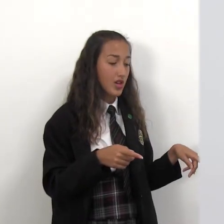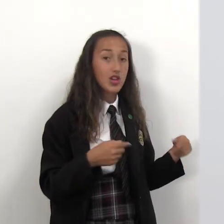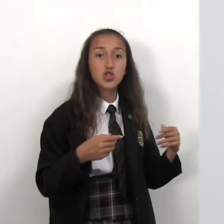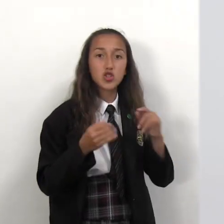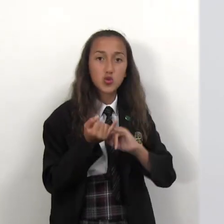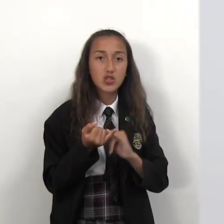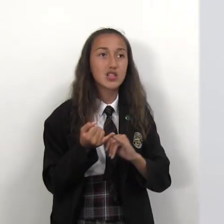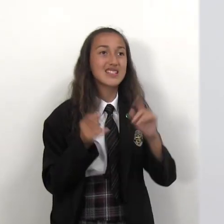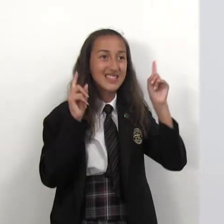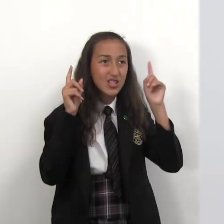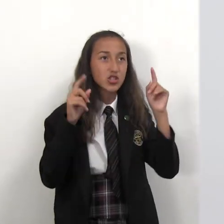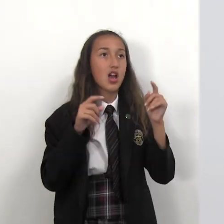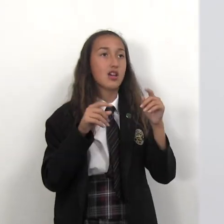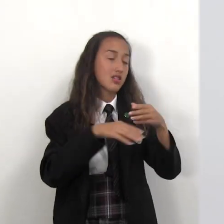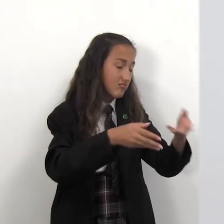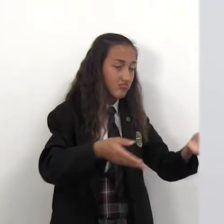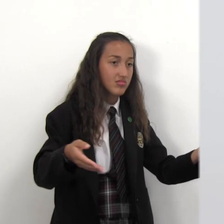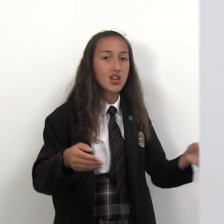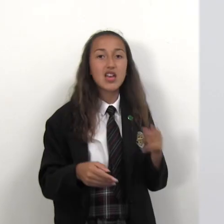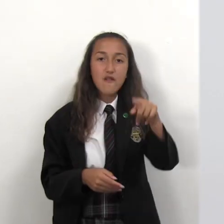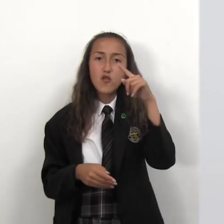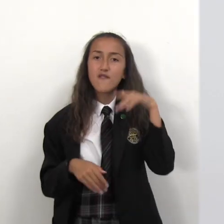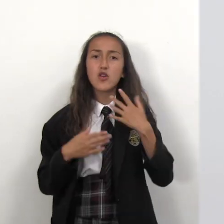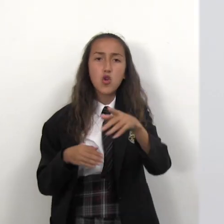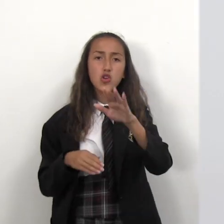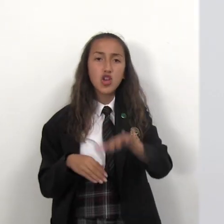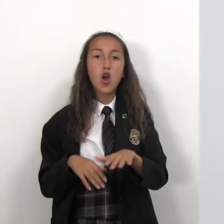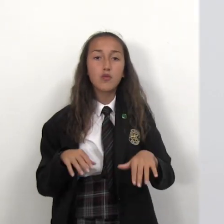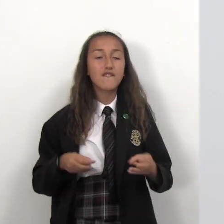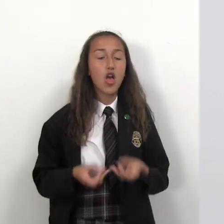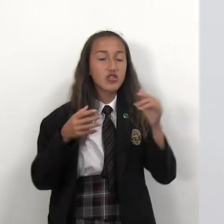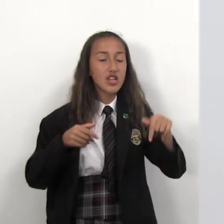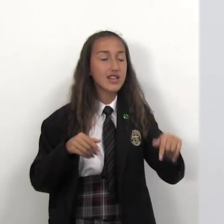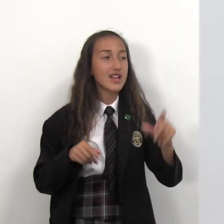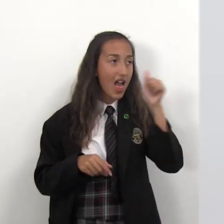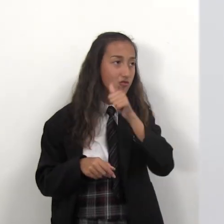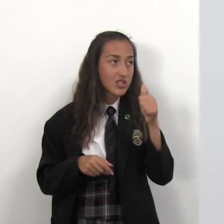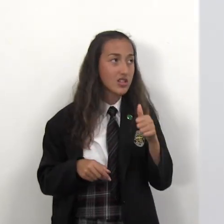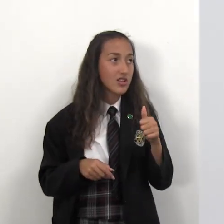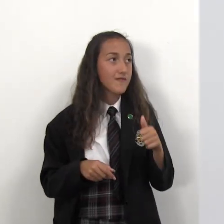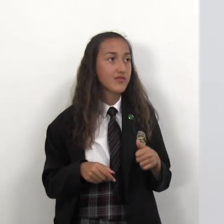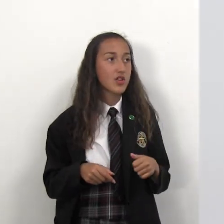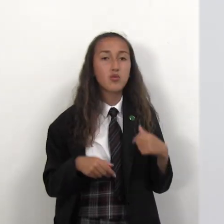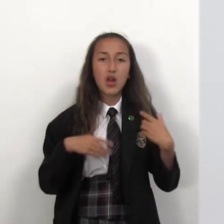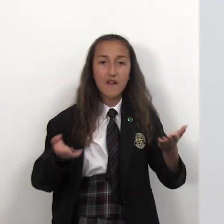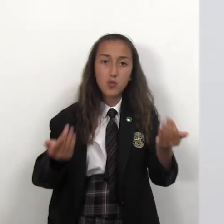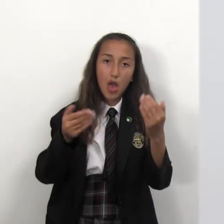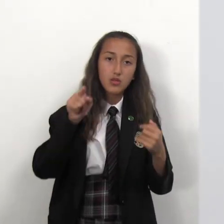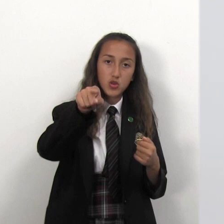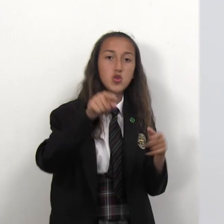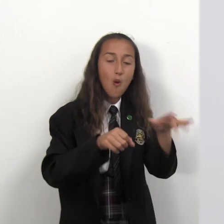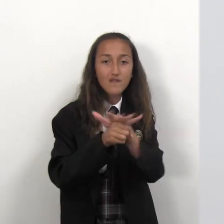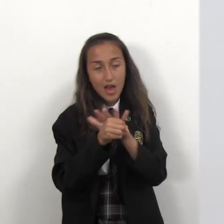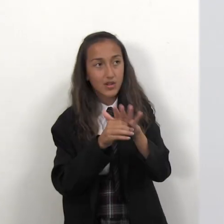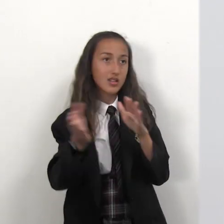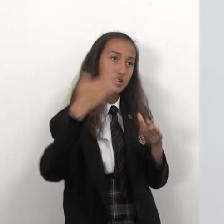community. If you do feel that your child would flourish here at St Catherine's College, then we would love to welcome you and your family into our school